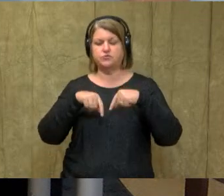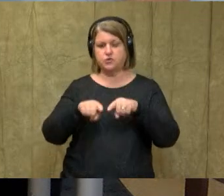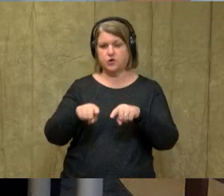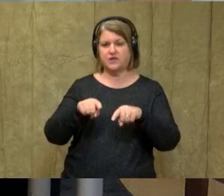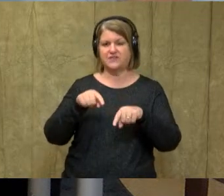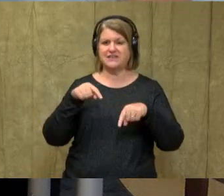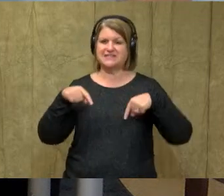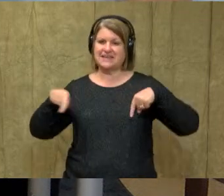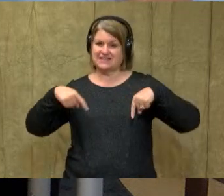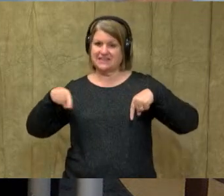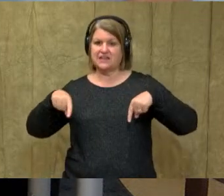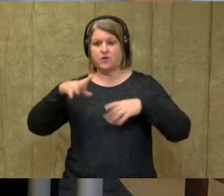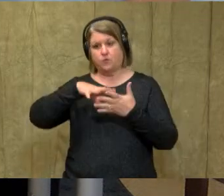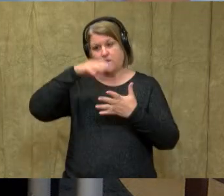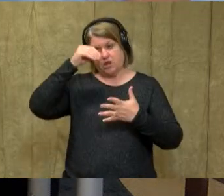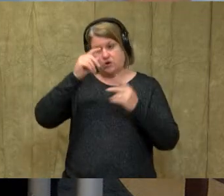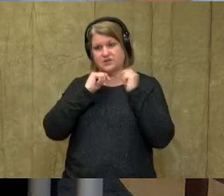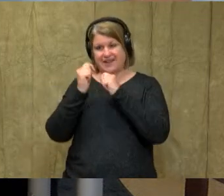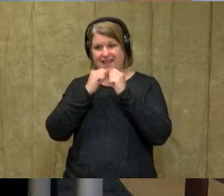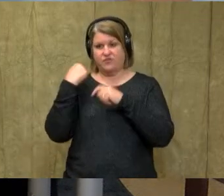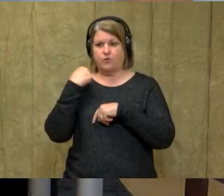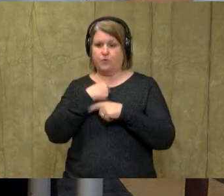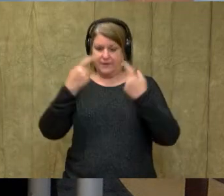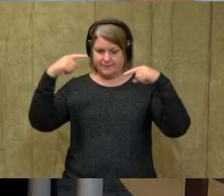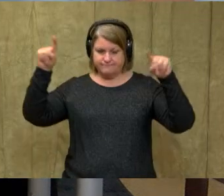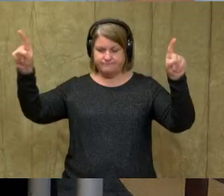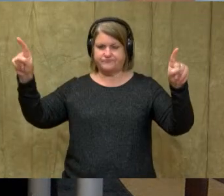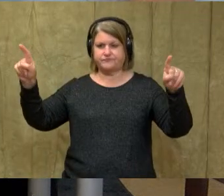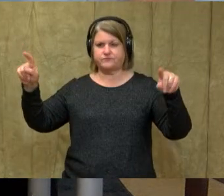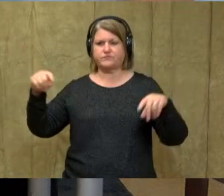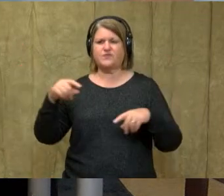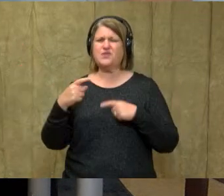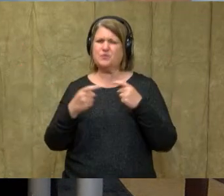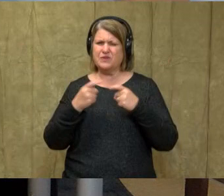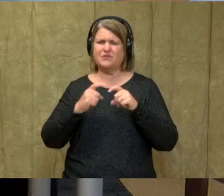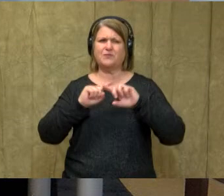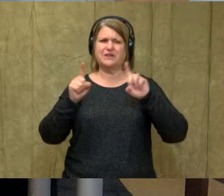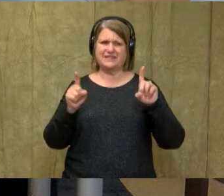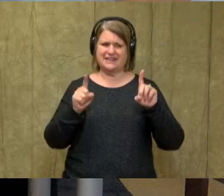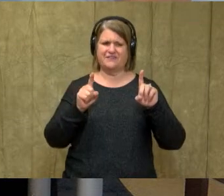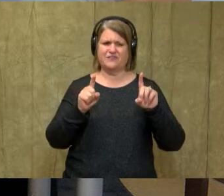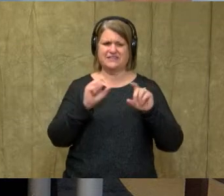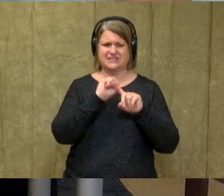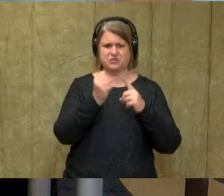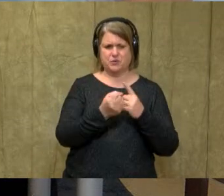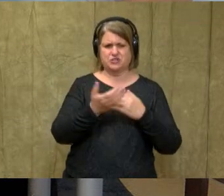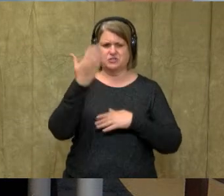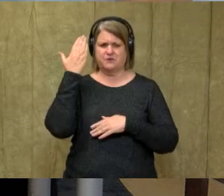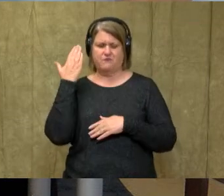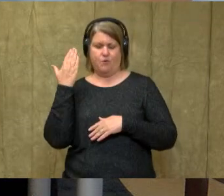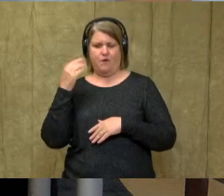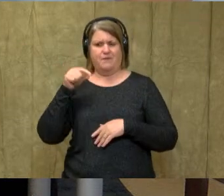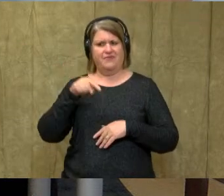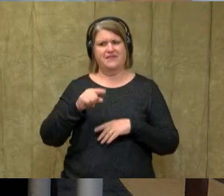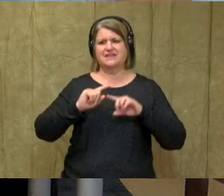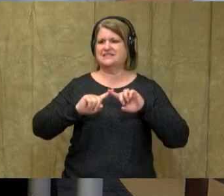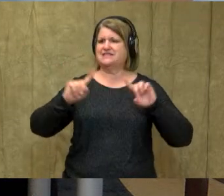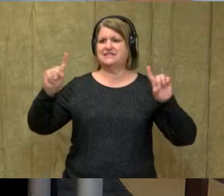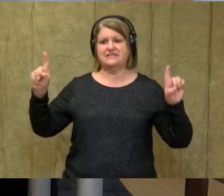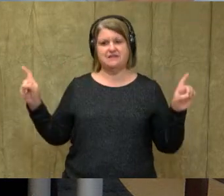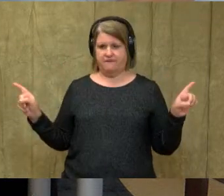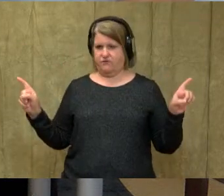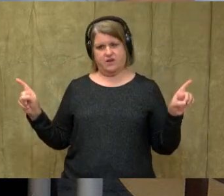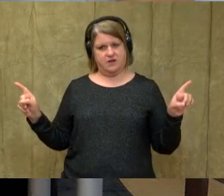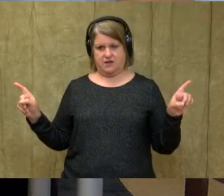together we can get this done. And we've been through different crises before, but That's nothing right. like this. Is just a whole new ball game